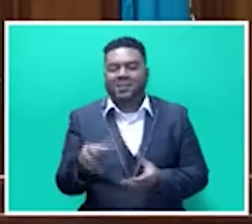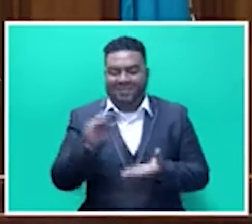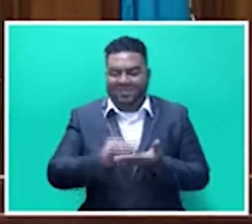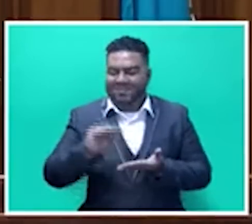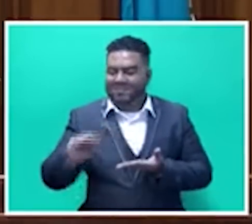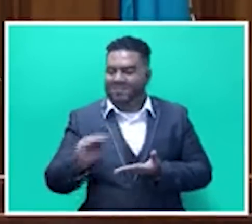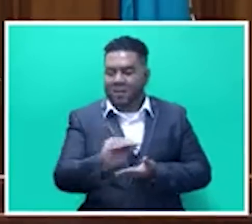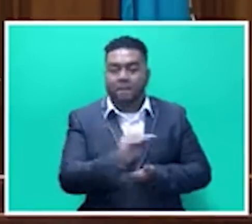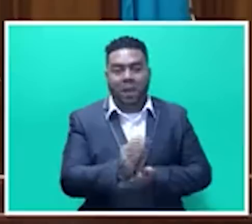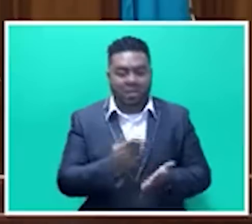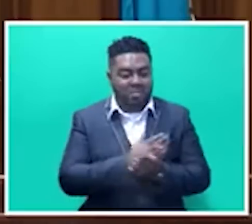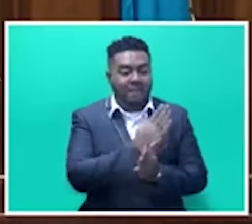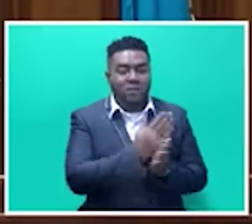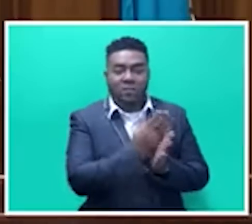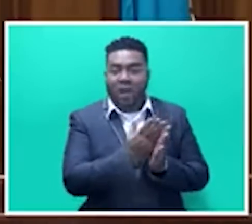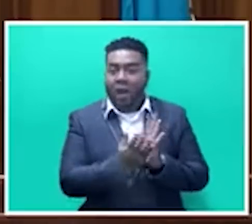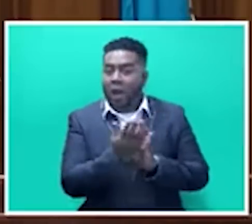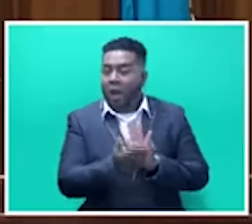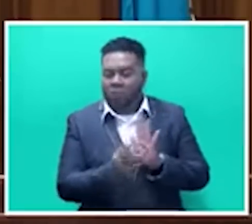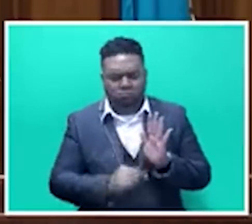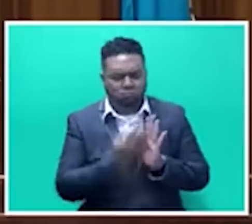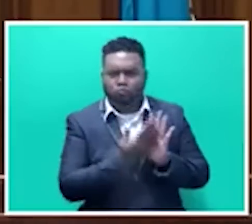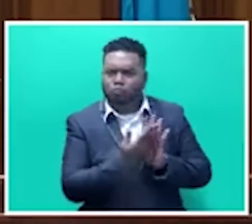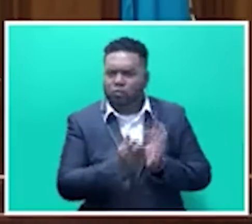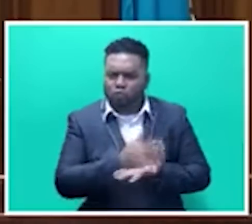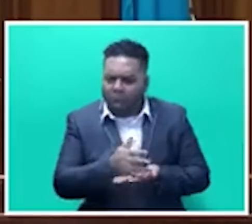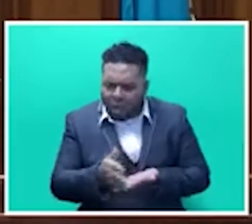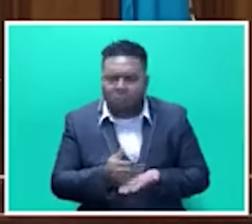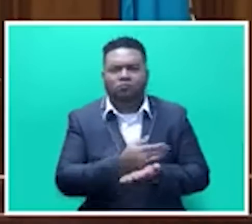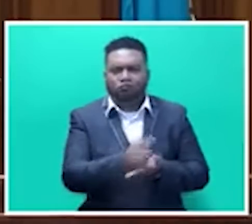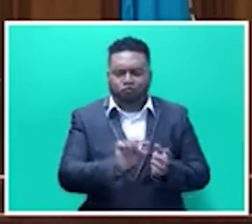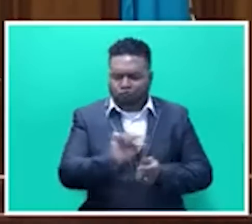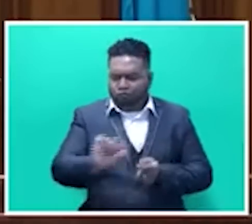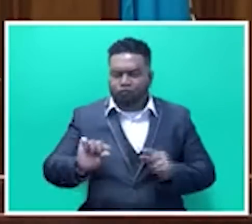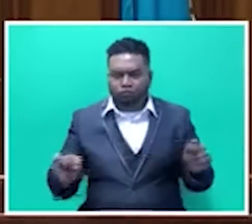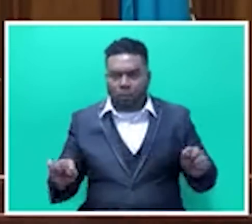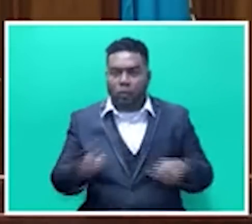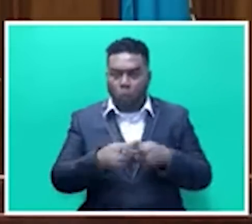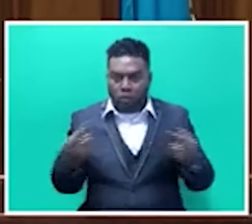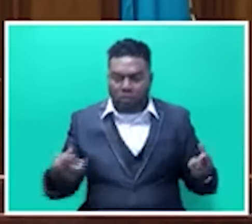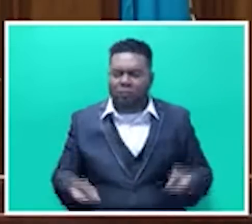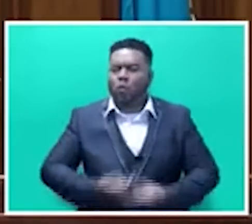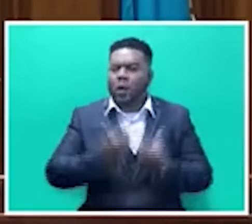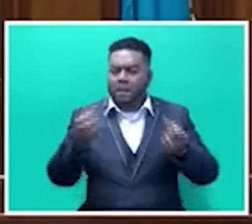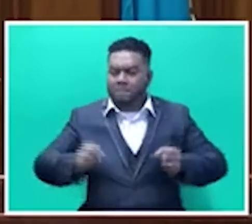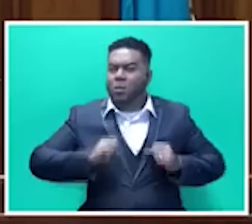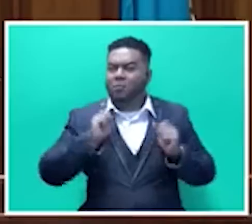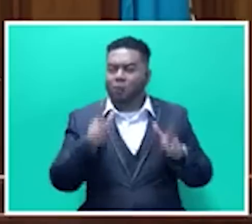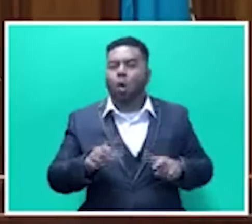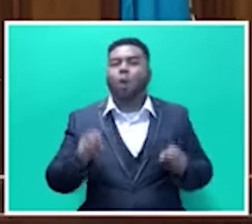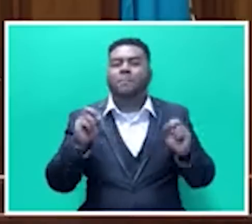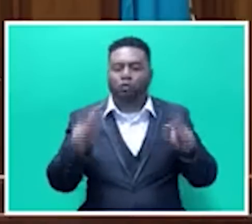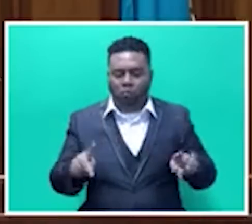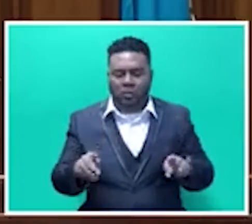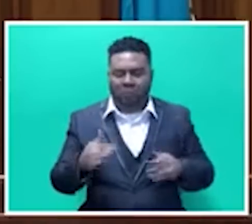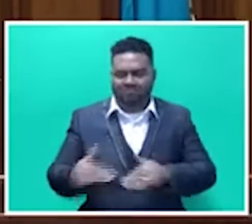by diversifying our resources, resource-based sectors that give us the greatest potential and opportunities. We